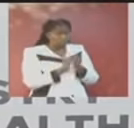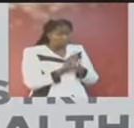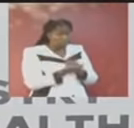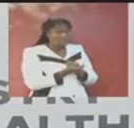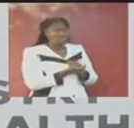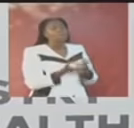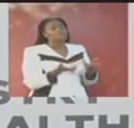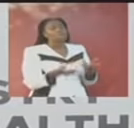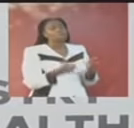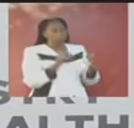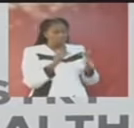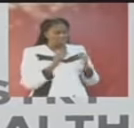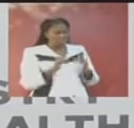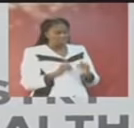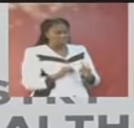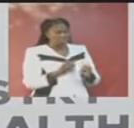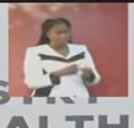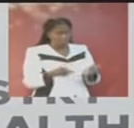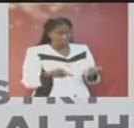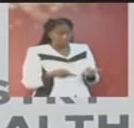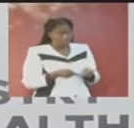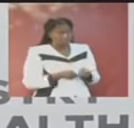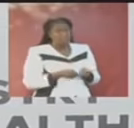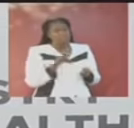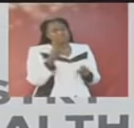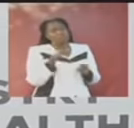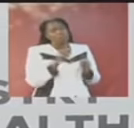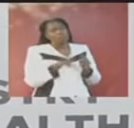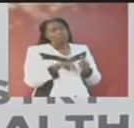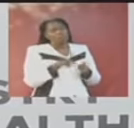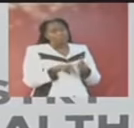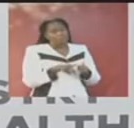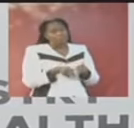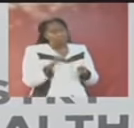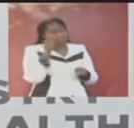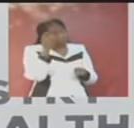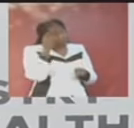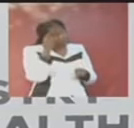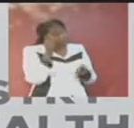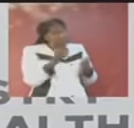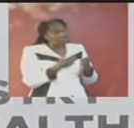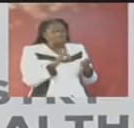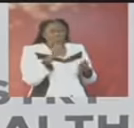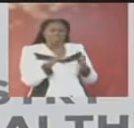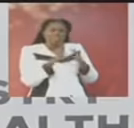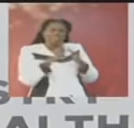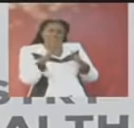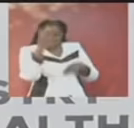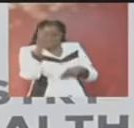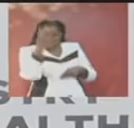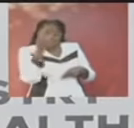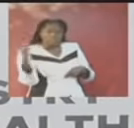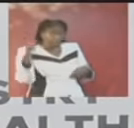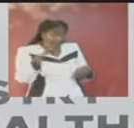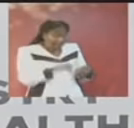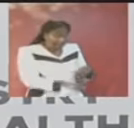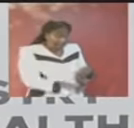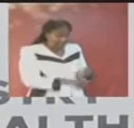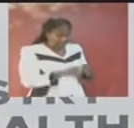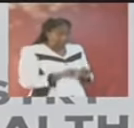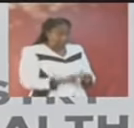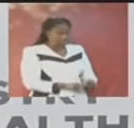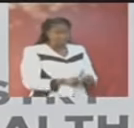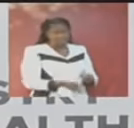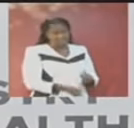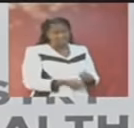facilities. Lastly, the selection of centers would also be dependent on, for repatriated nationals, on the